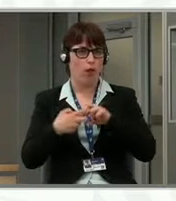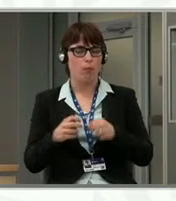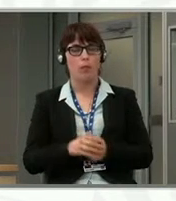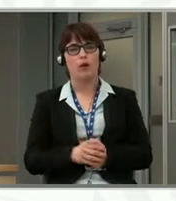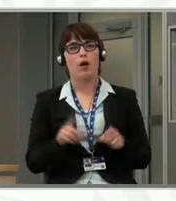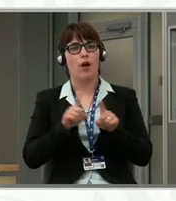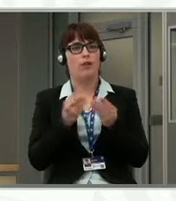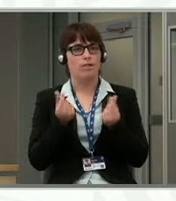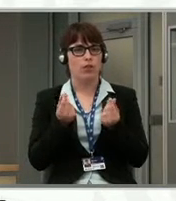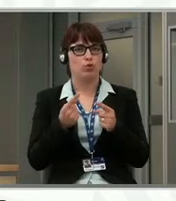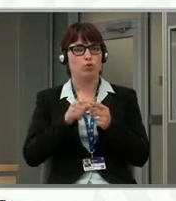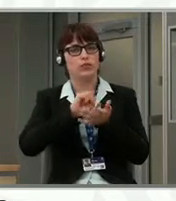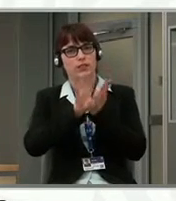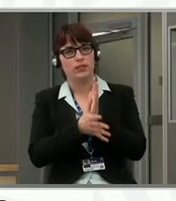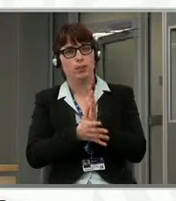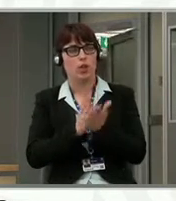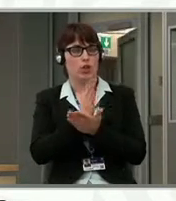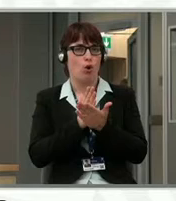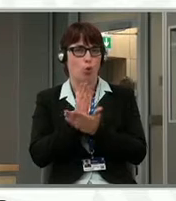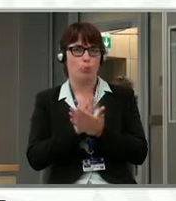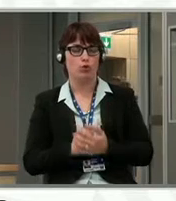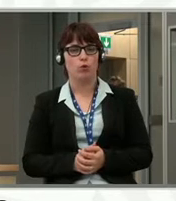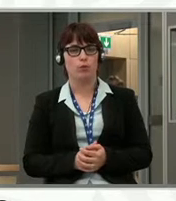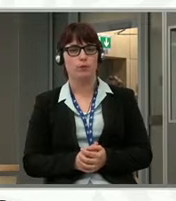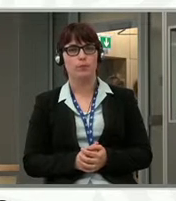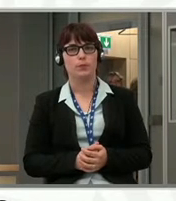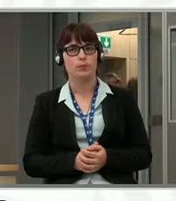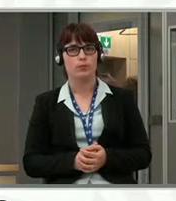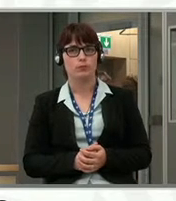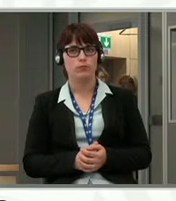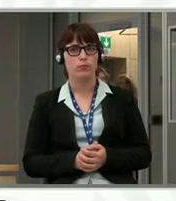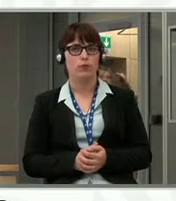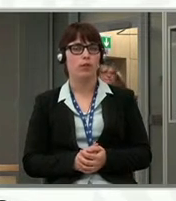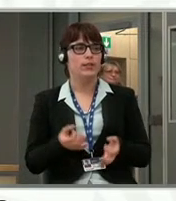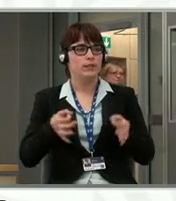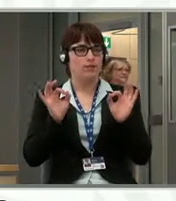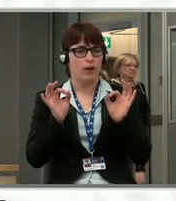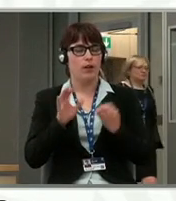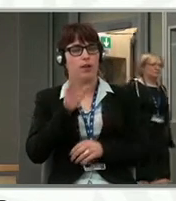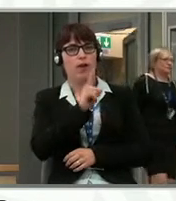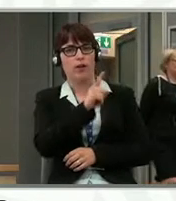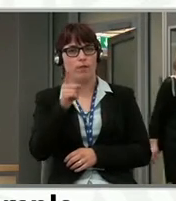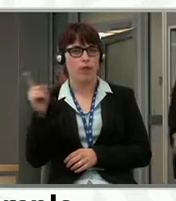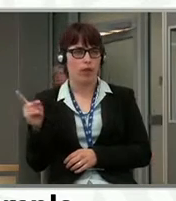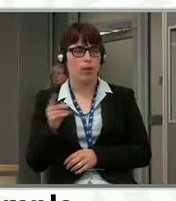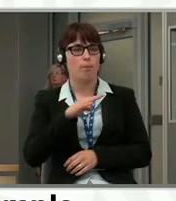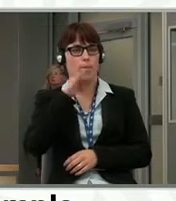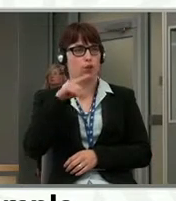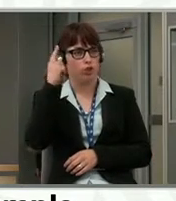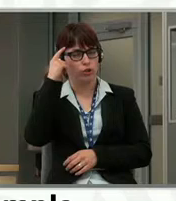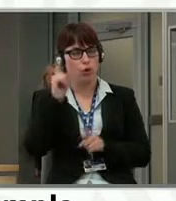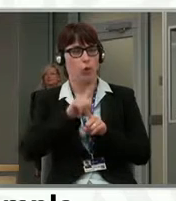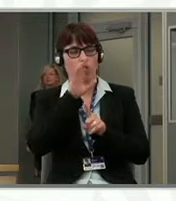A poor view on the challenges, for example, funding, lack of funding. It is